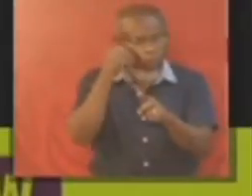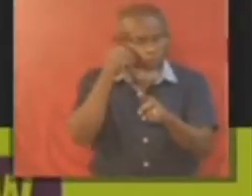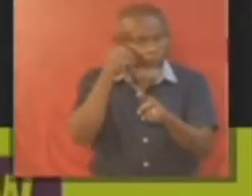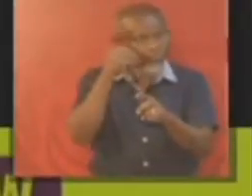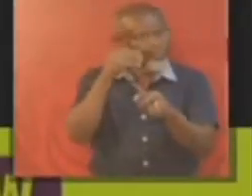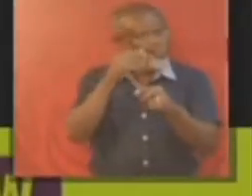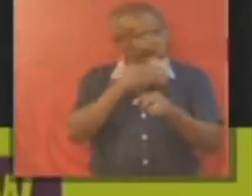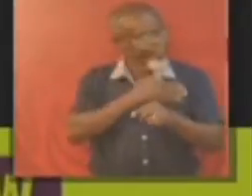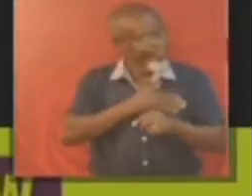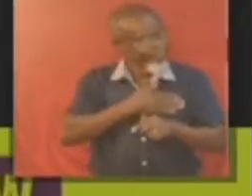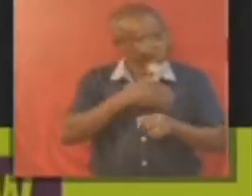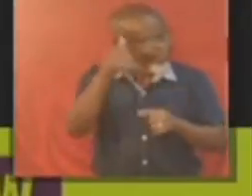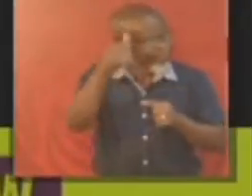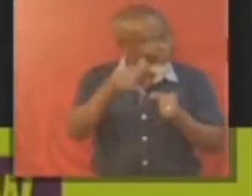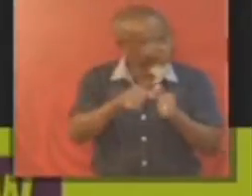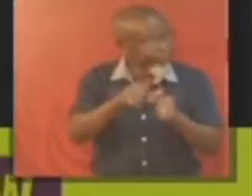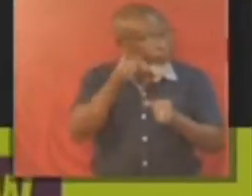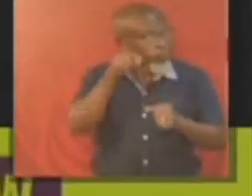your mask.